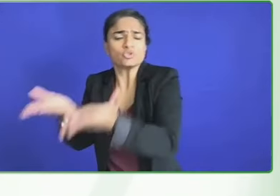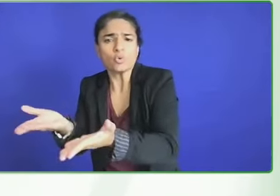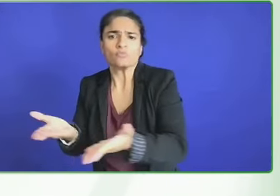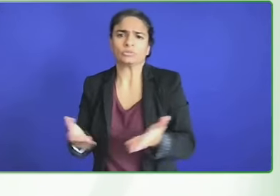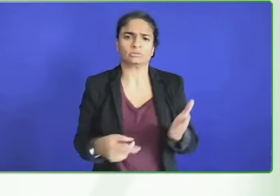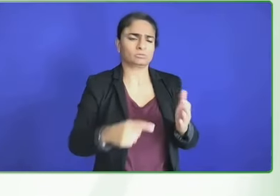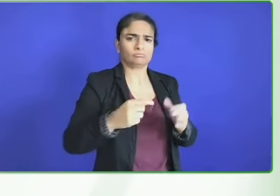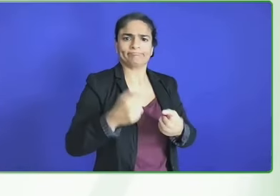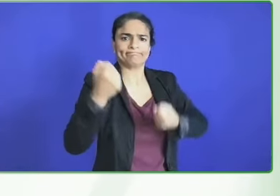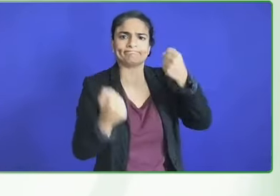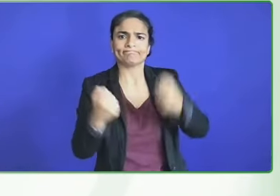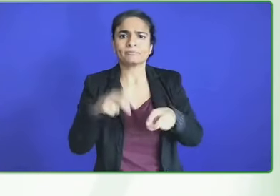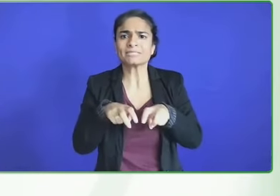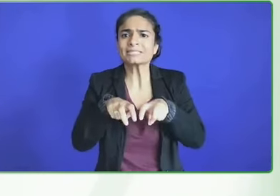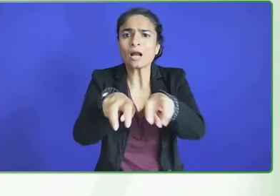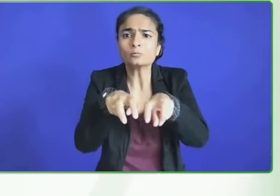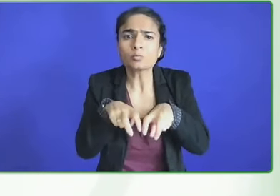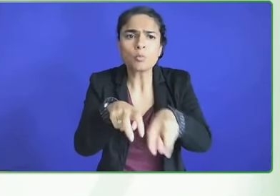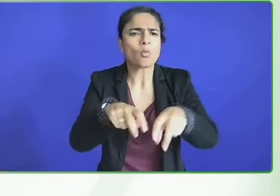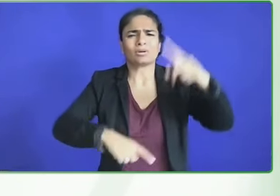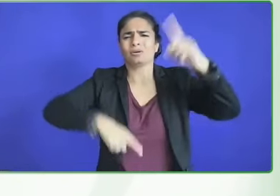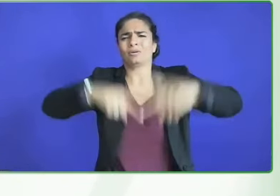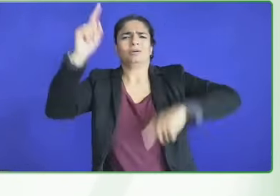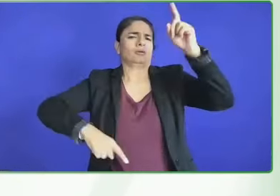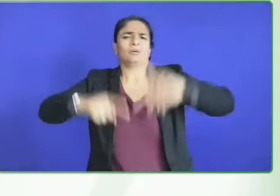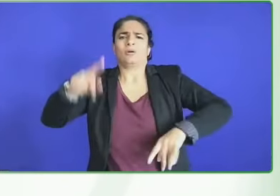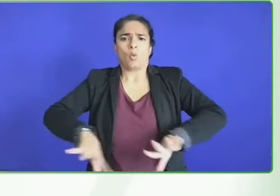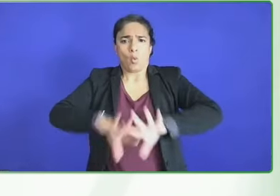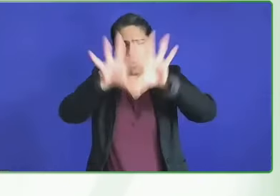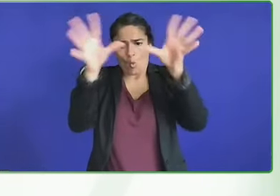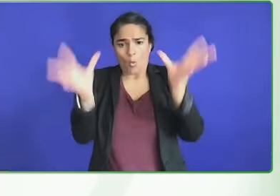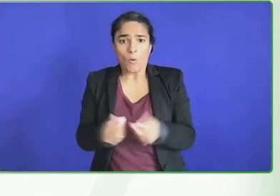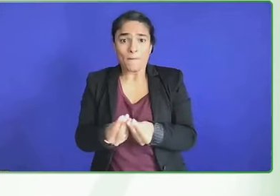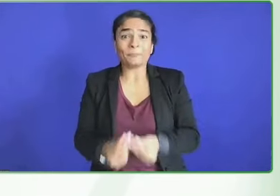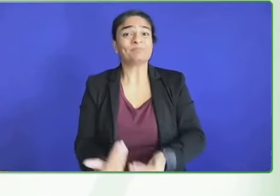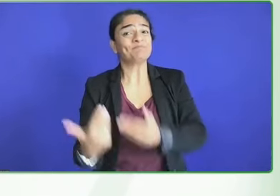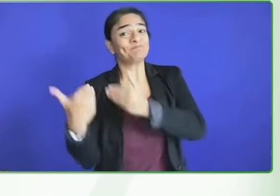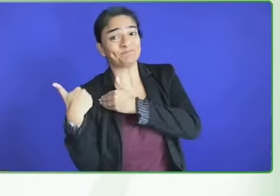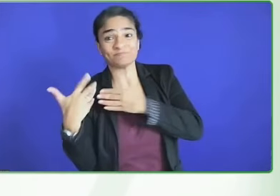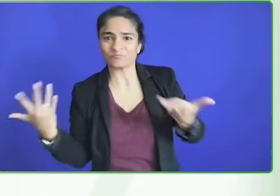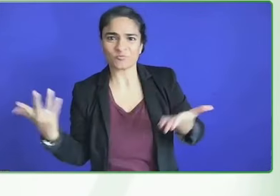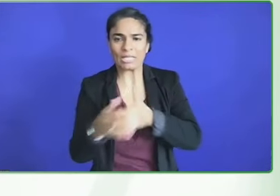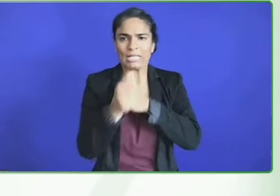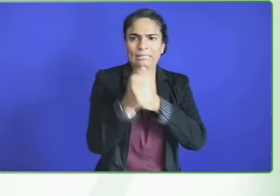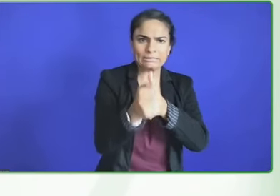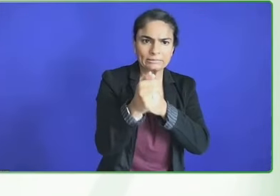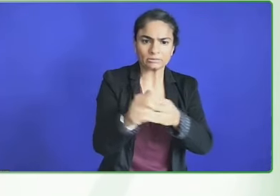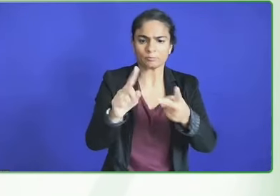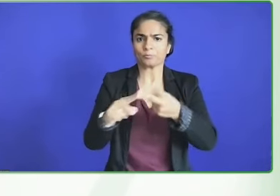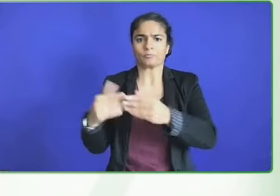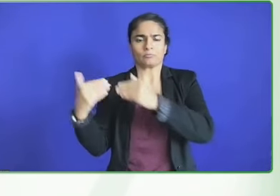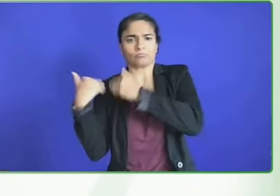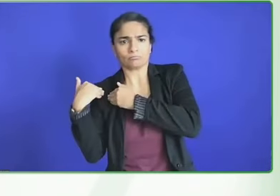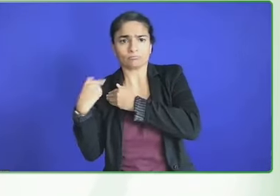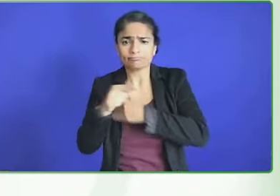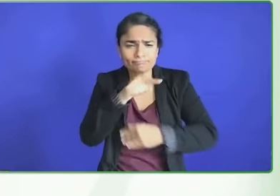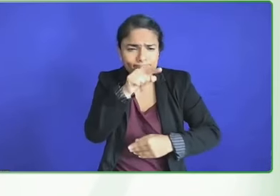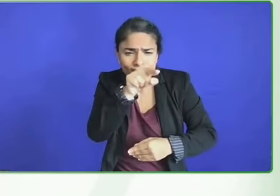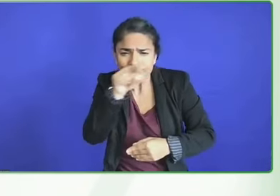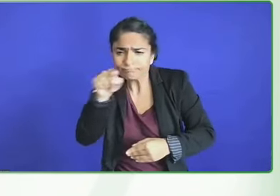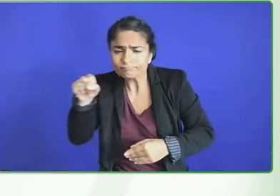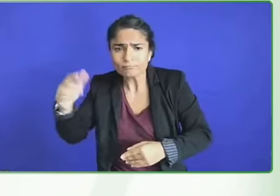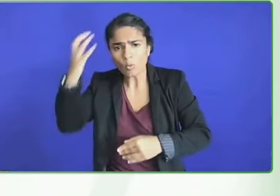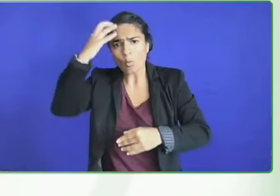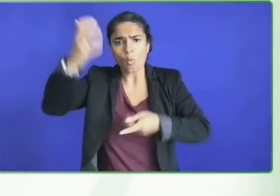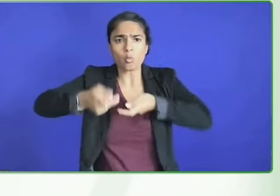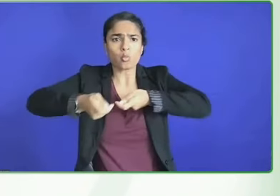not working and needs more fine-tuning. I am fortunate to be playing a role in helping to ensure the Act is